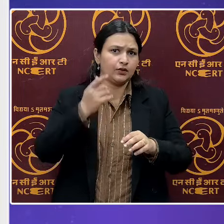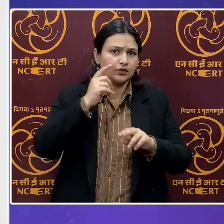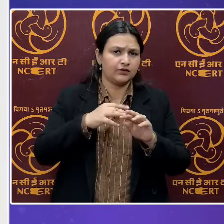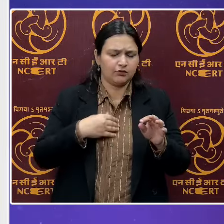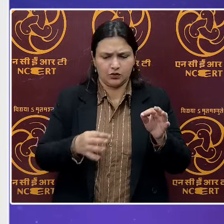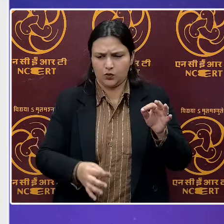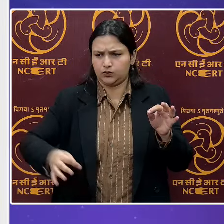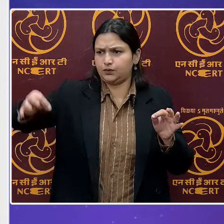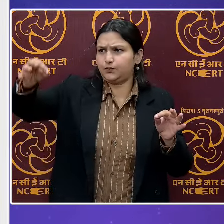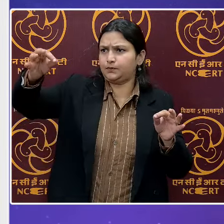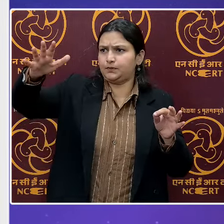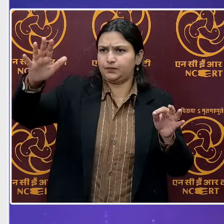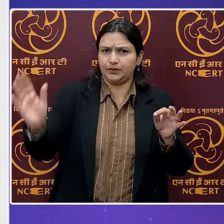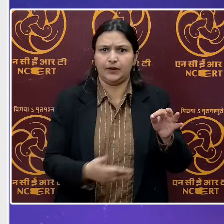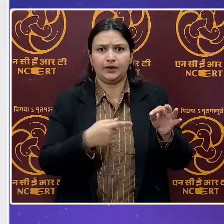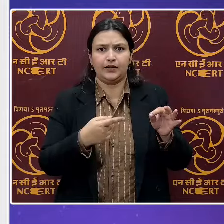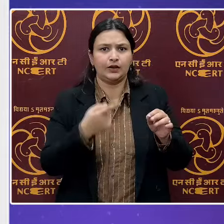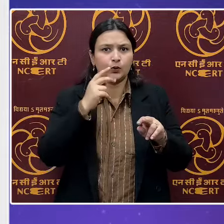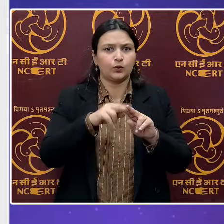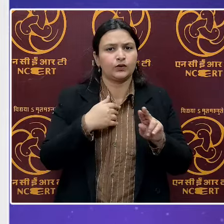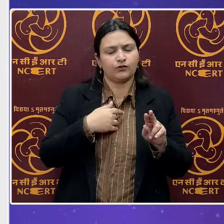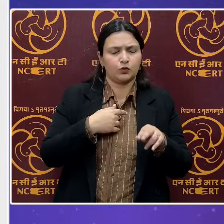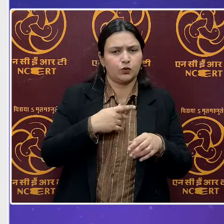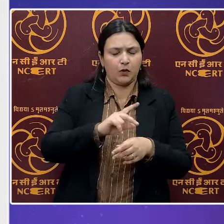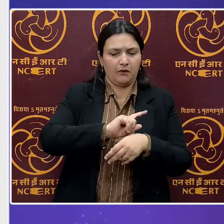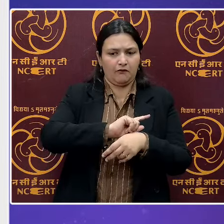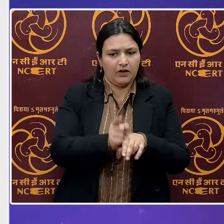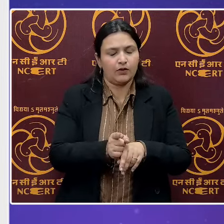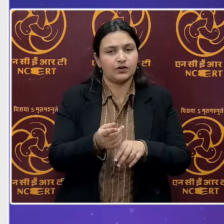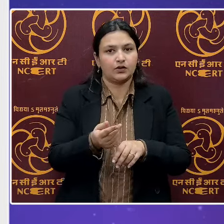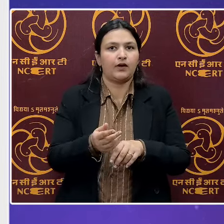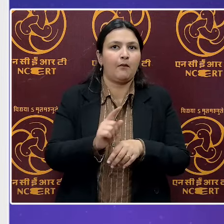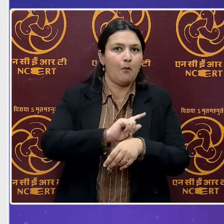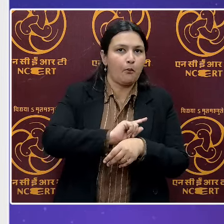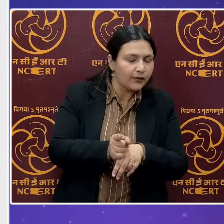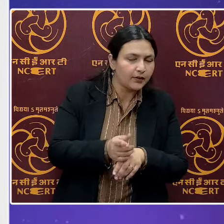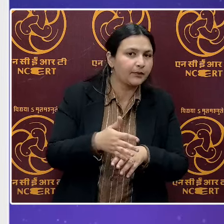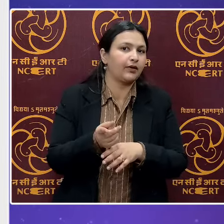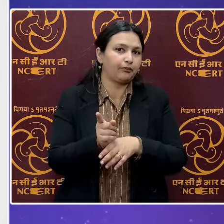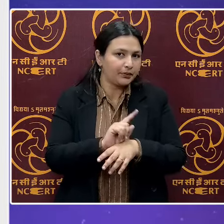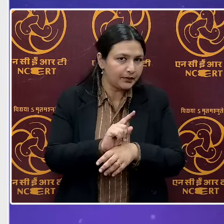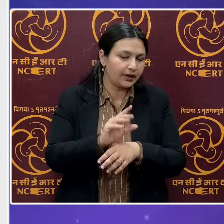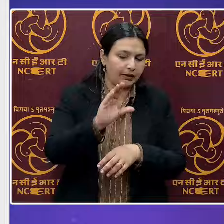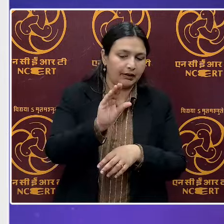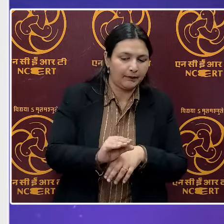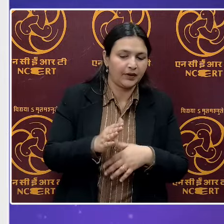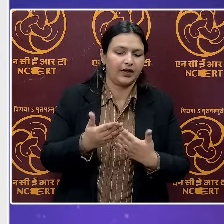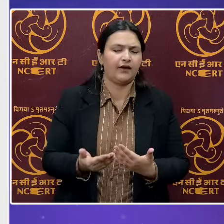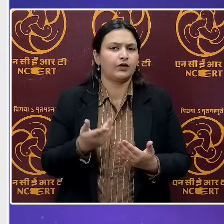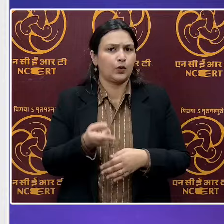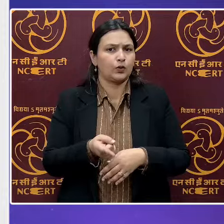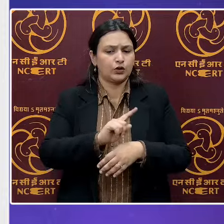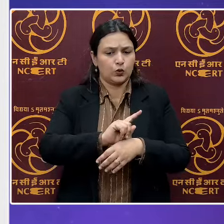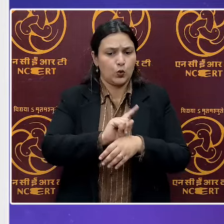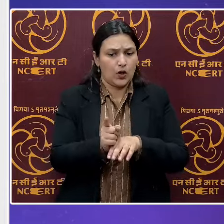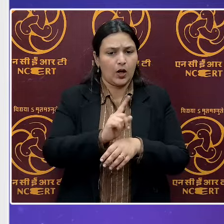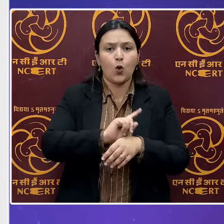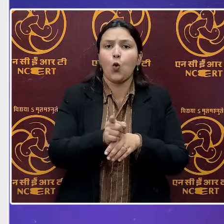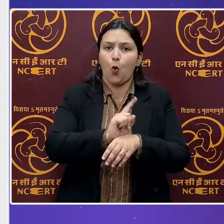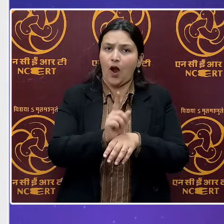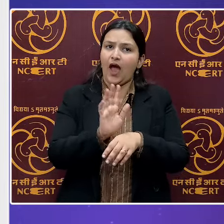side, velocity becomes 0 again. Now that means velocity is not constant. So how do you find out the velocity of the simple